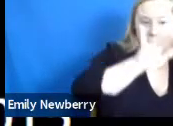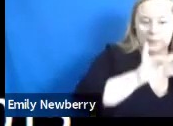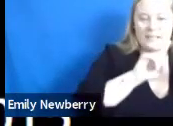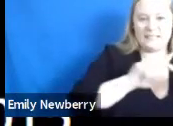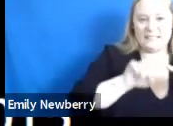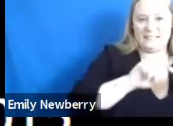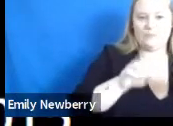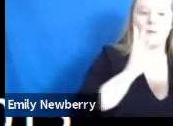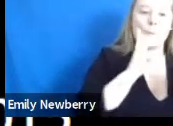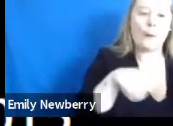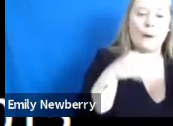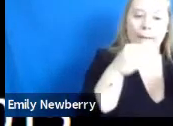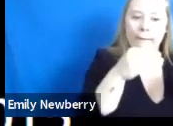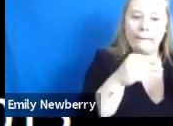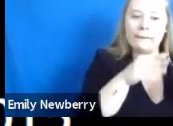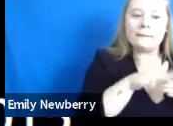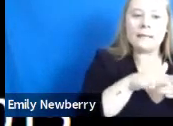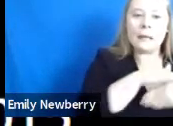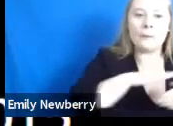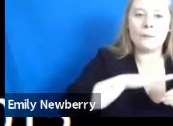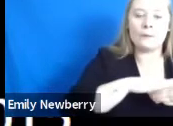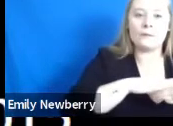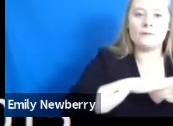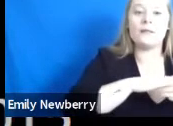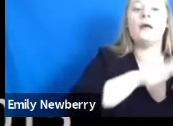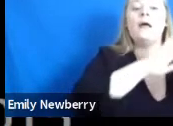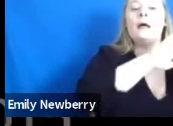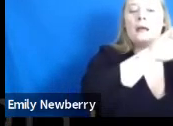sites all the way into the Navajo Nation.